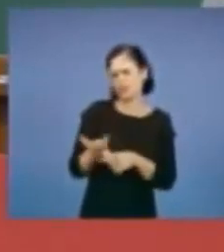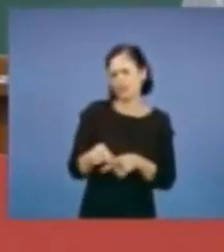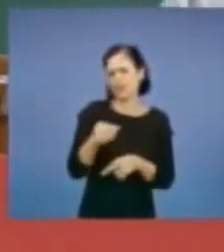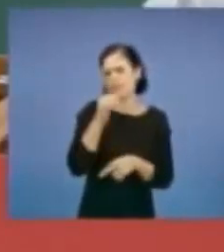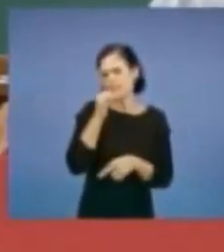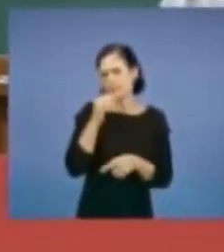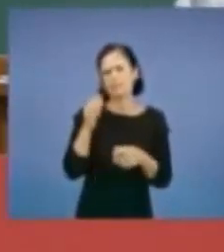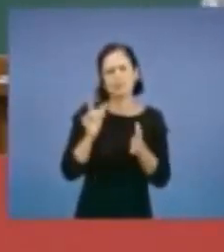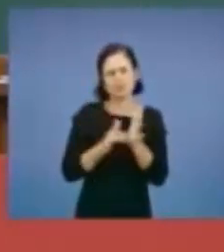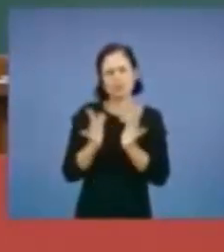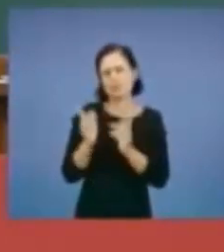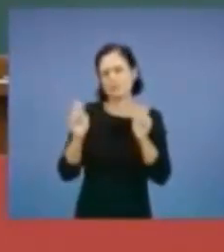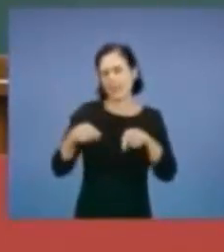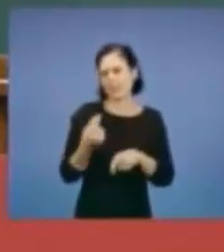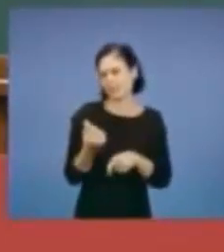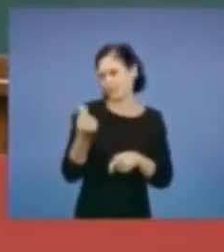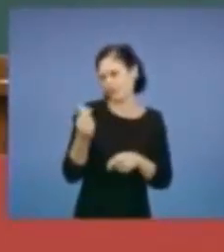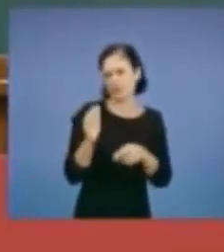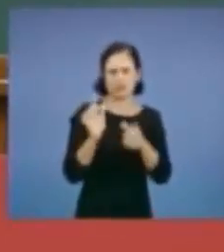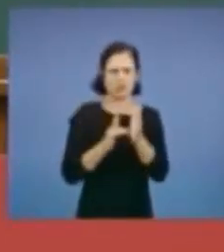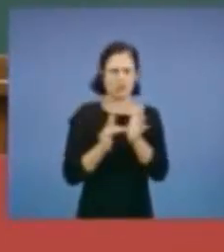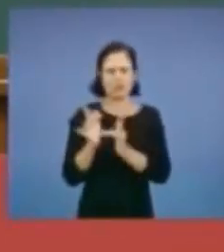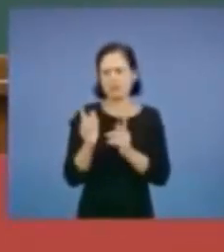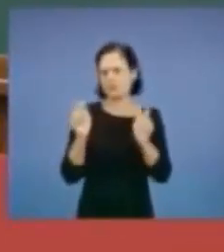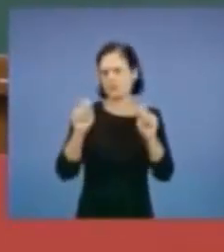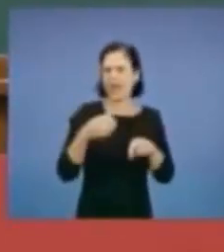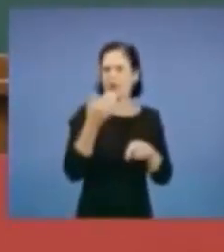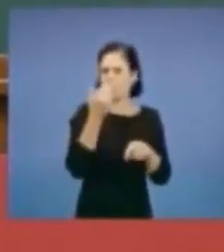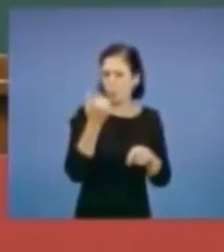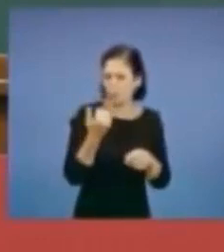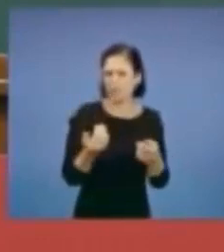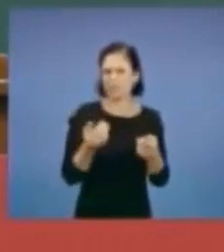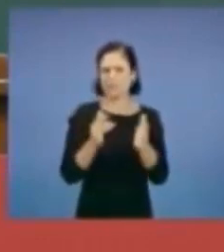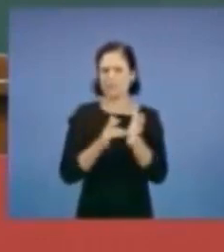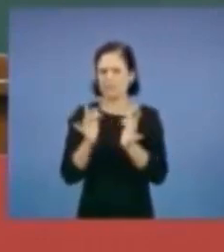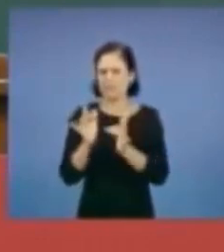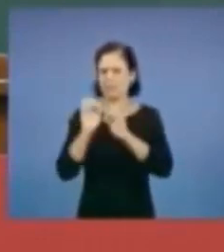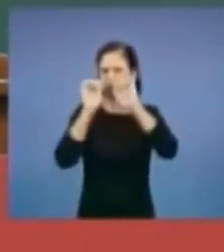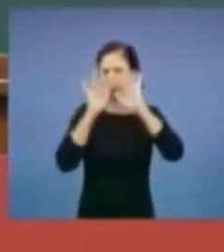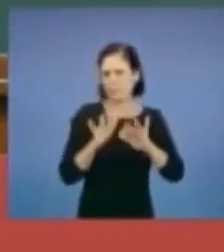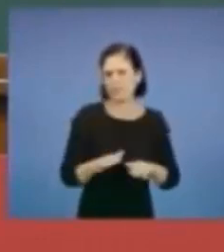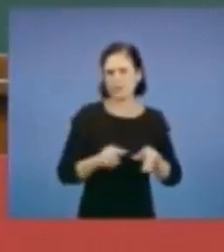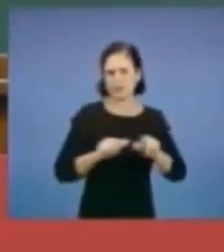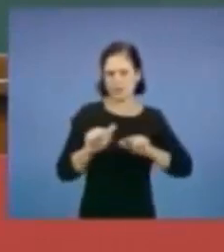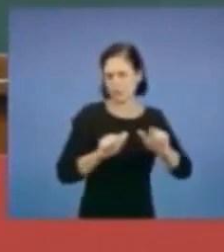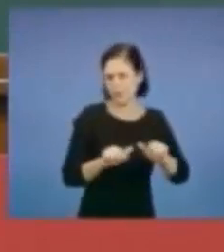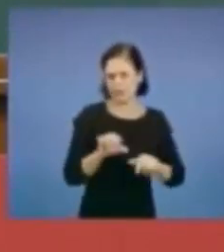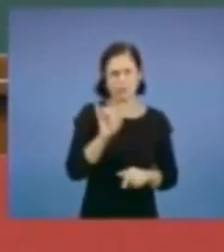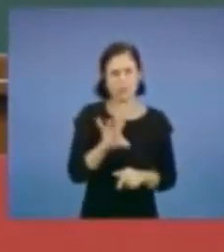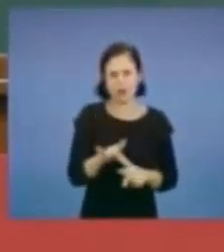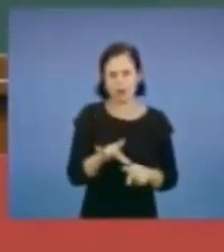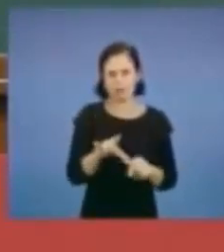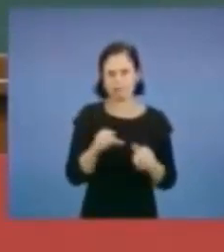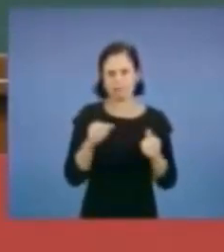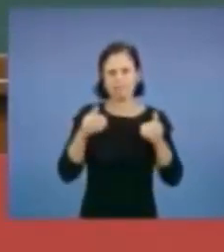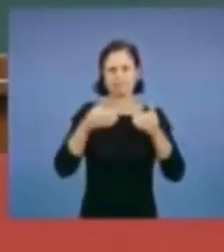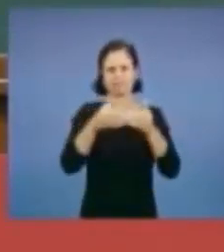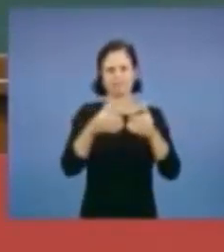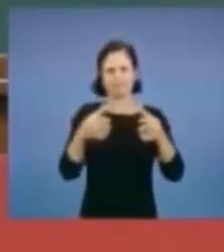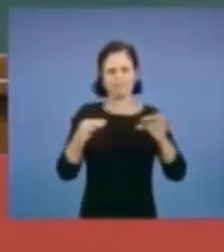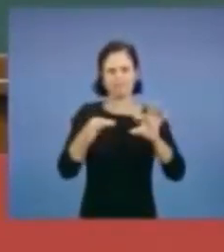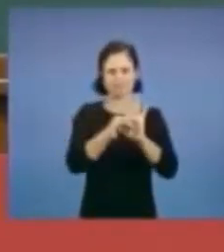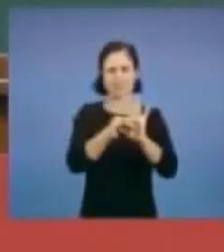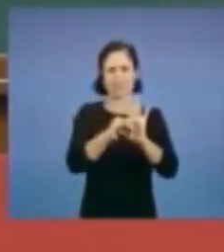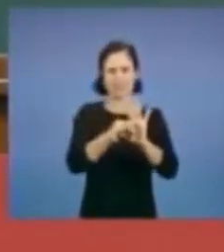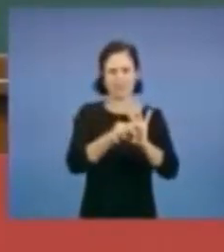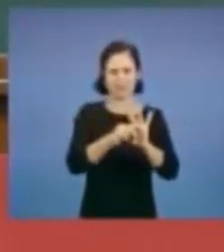of the material things, the earthly things. And the gardener was a gardener. He was taking care of the things that were on